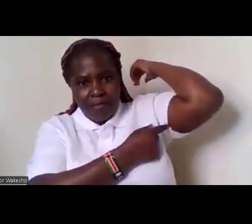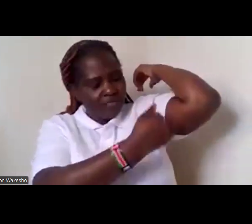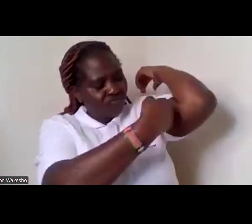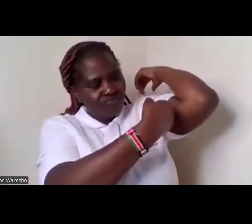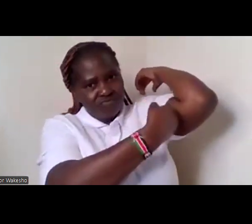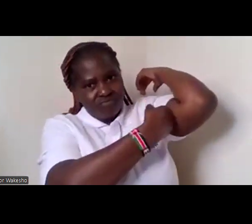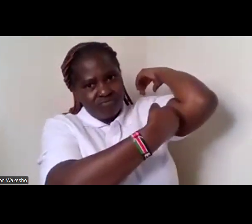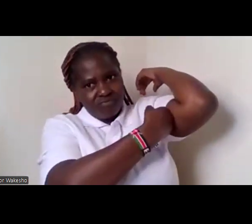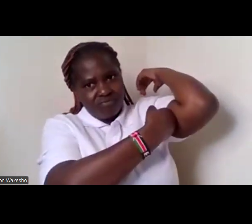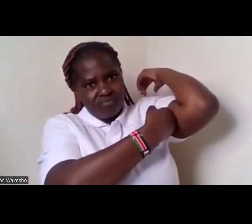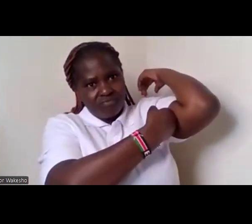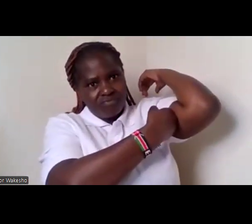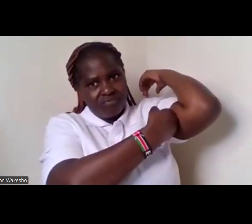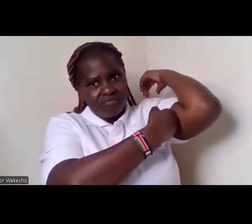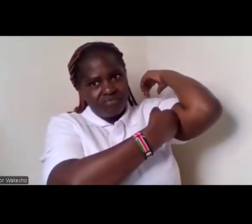put